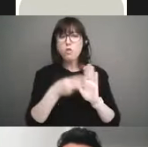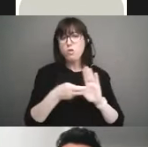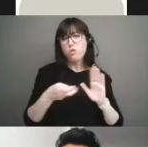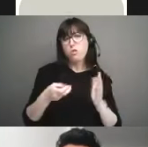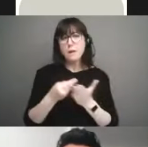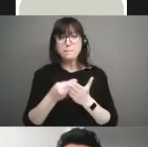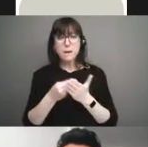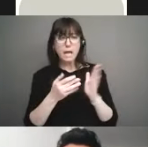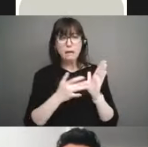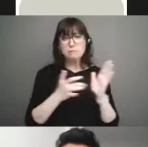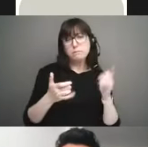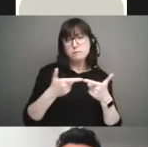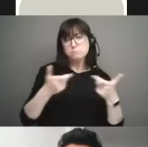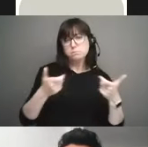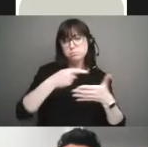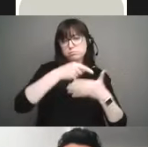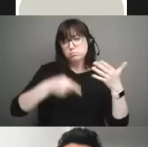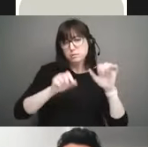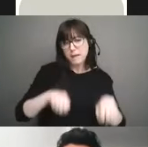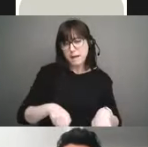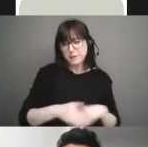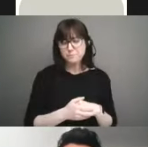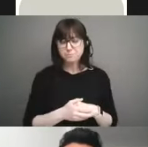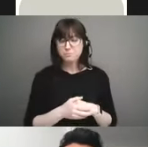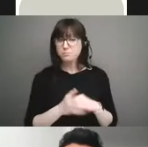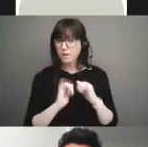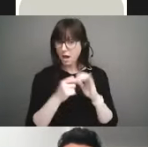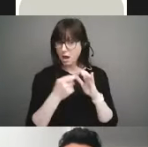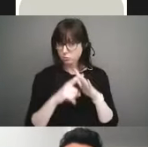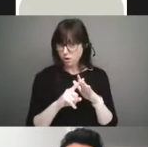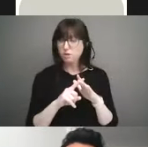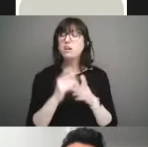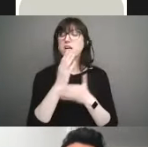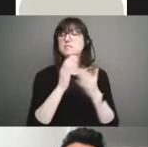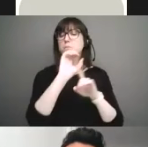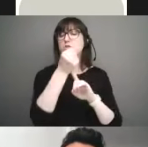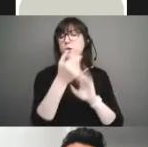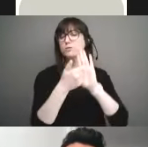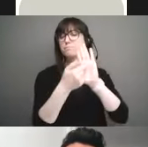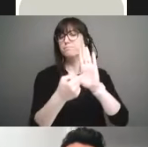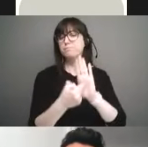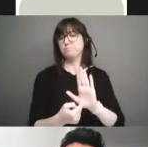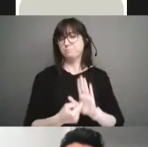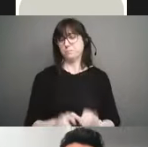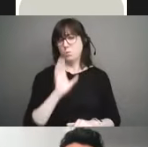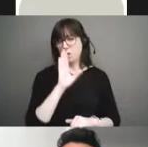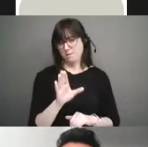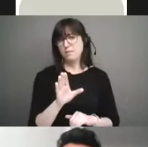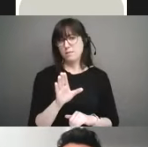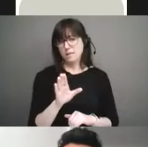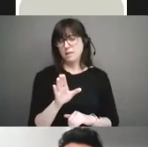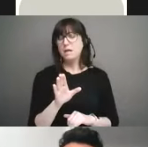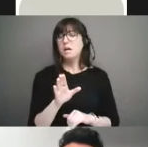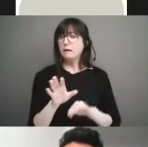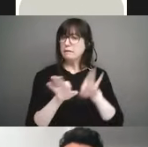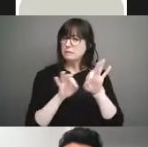attorney. So to start, I'm going to highlight a case or two that speaks to the